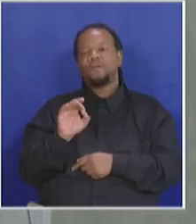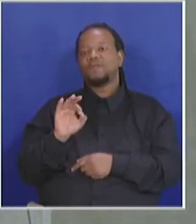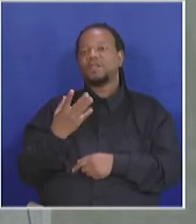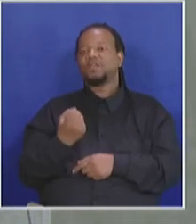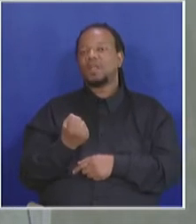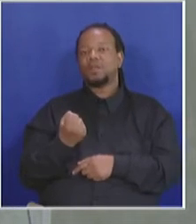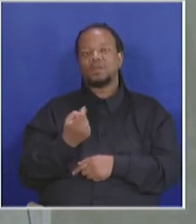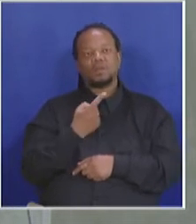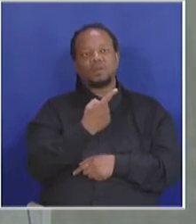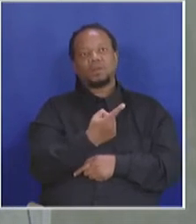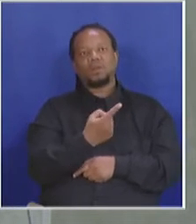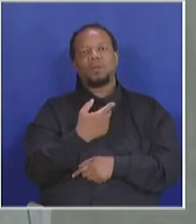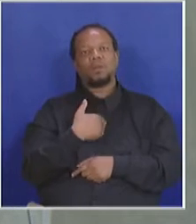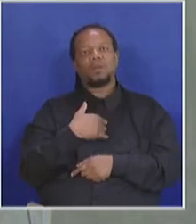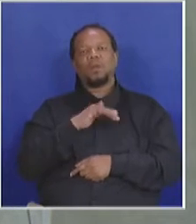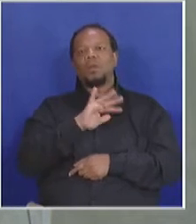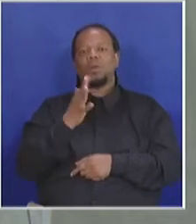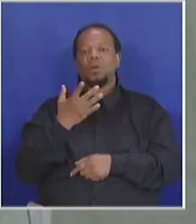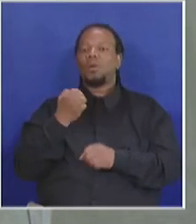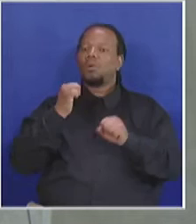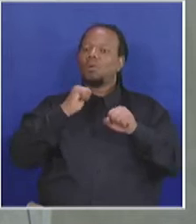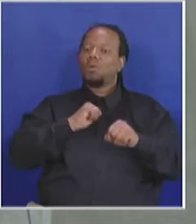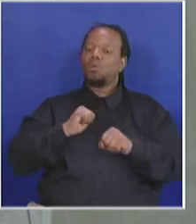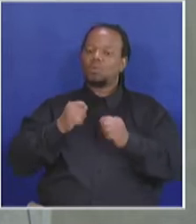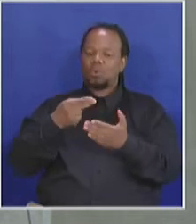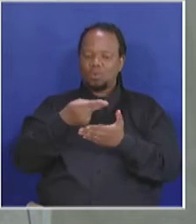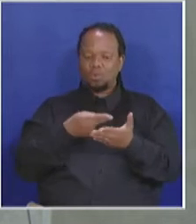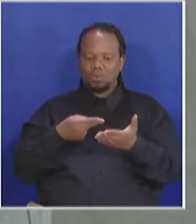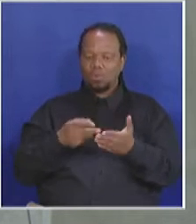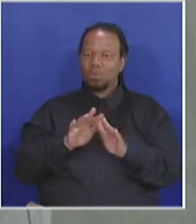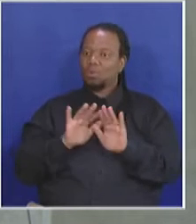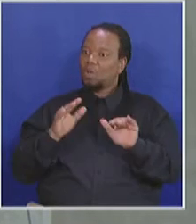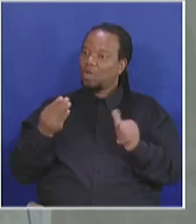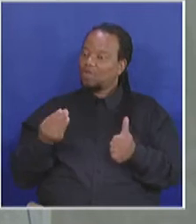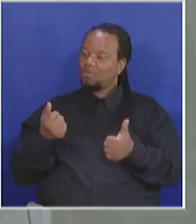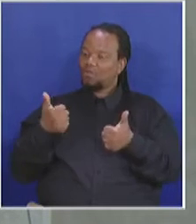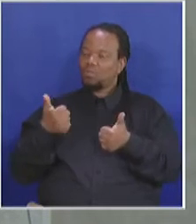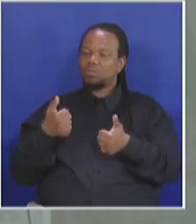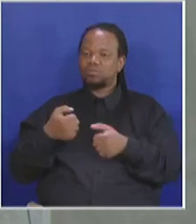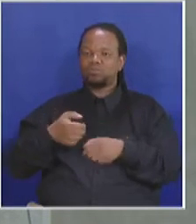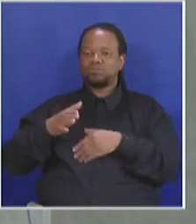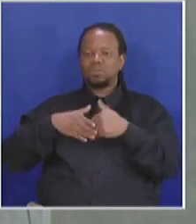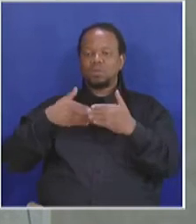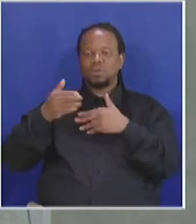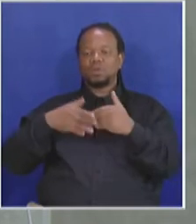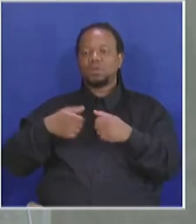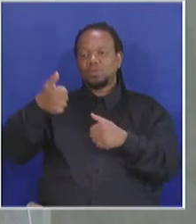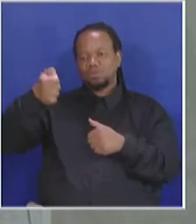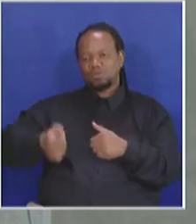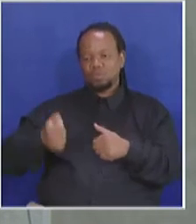into any contractual deals to build proper flush toilets over the past 6